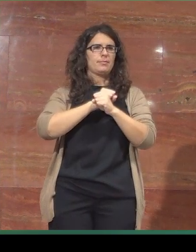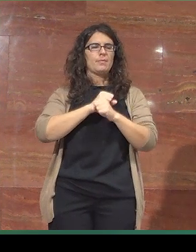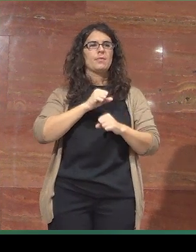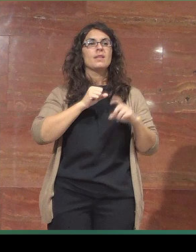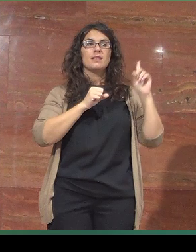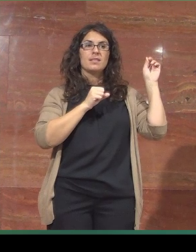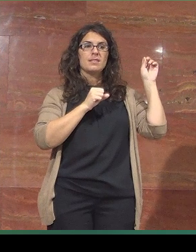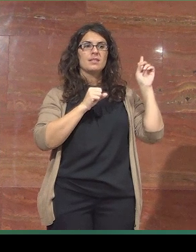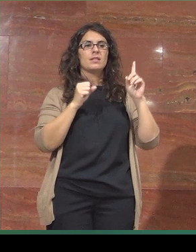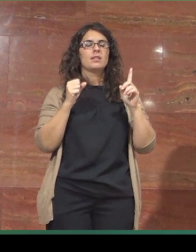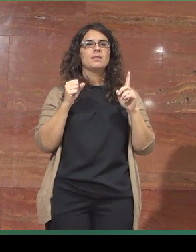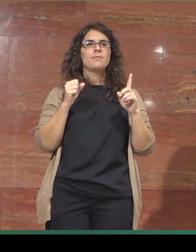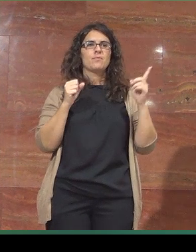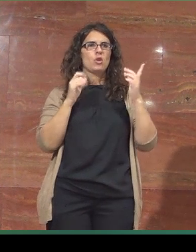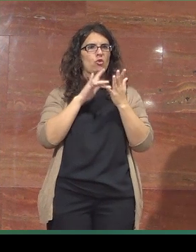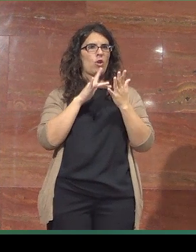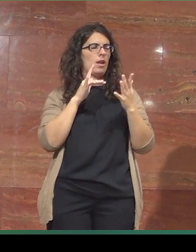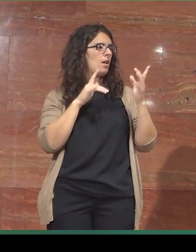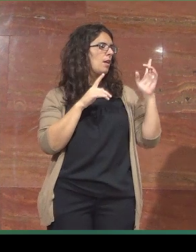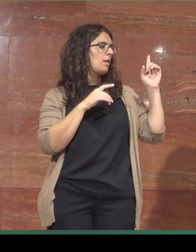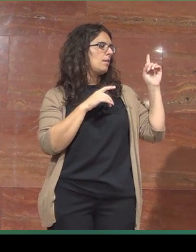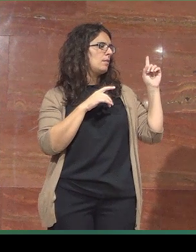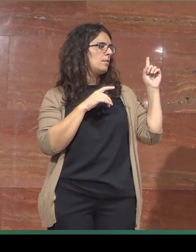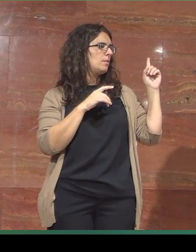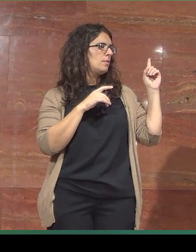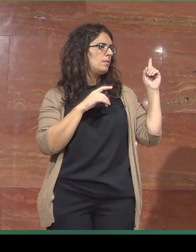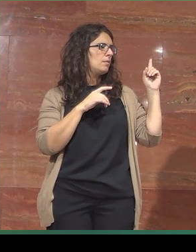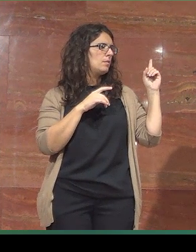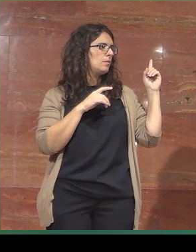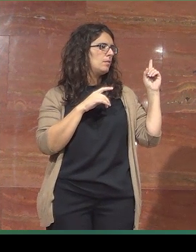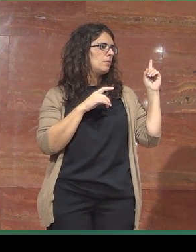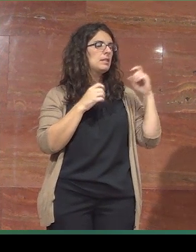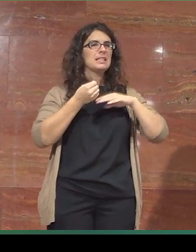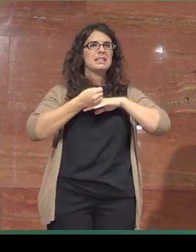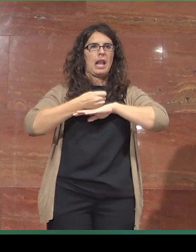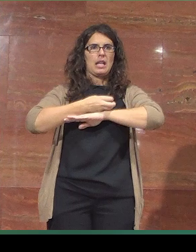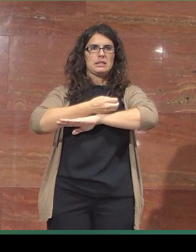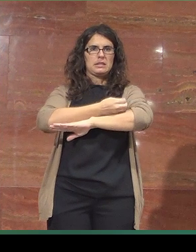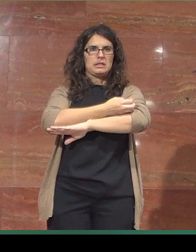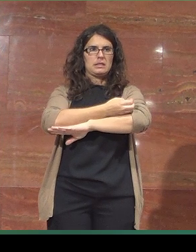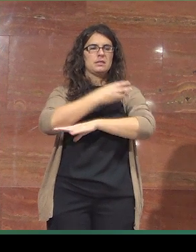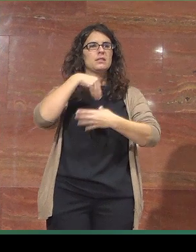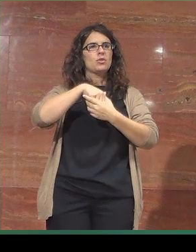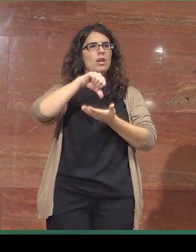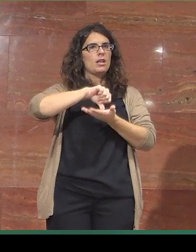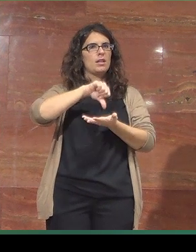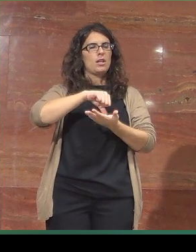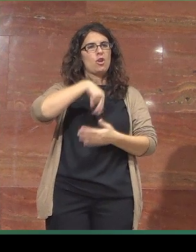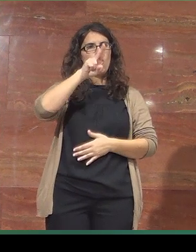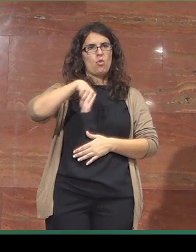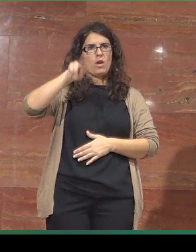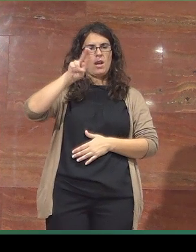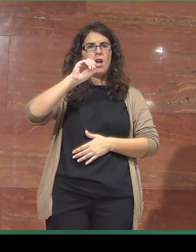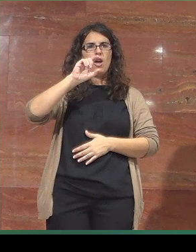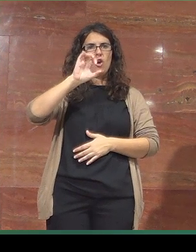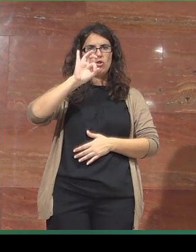in Oslo in Norway, where they've used color contrast in part for people with low vision, but also to